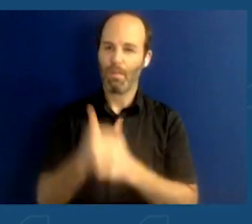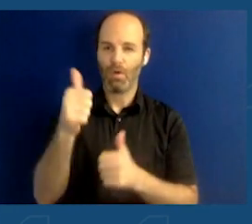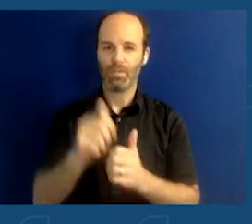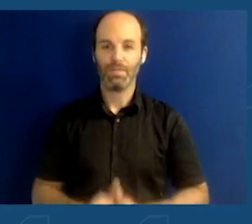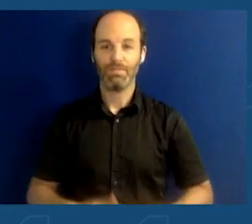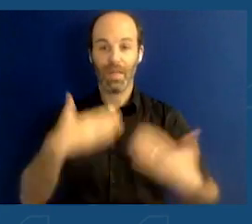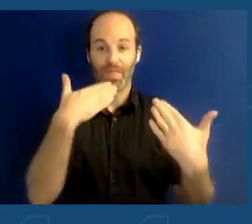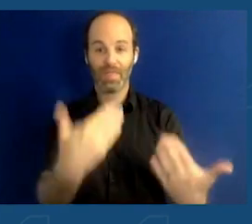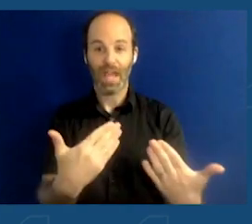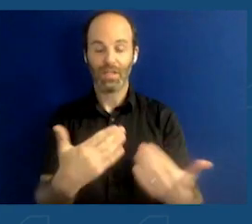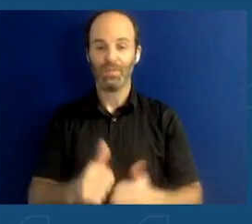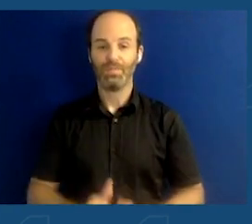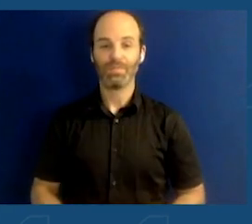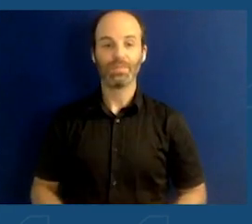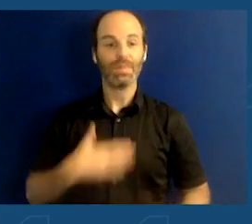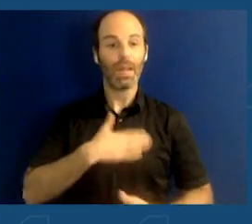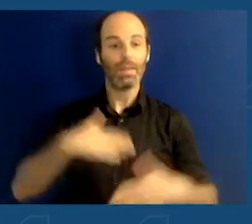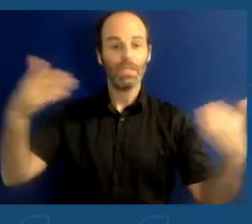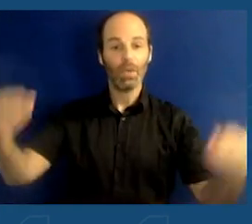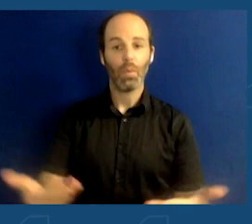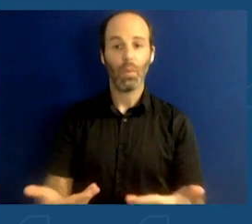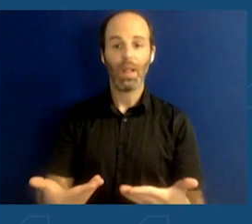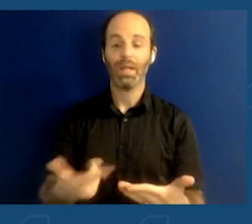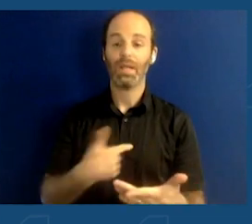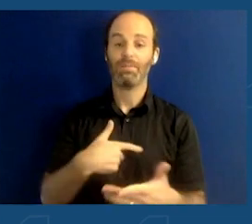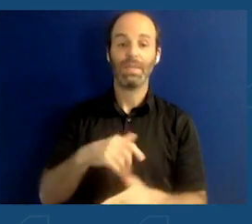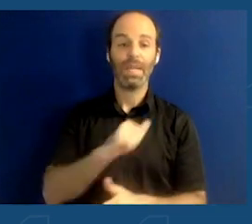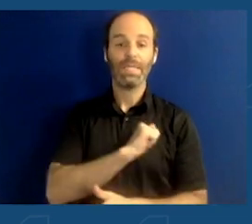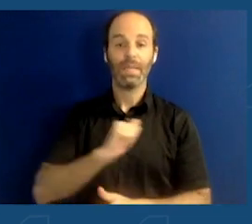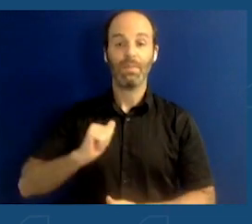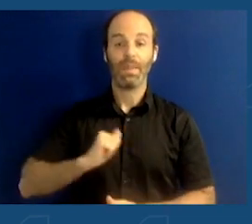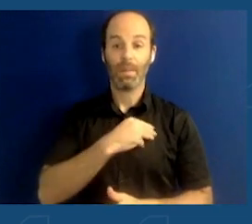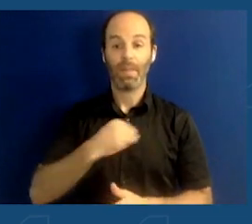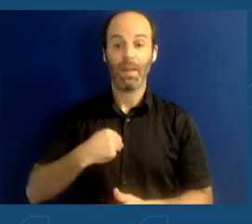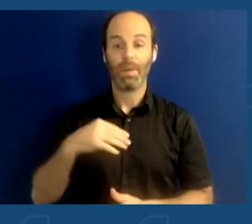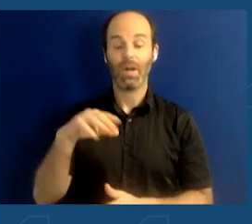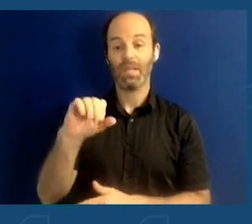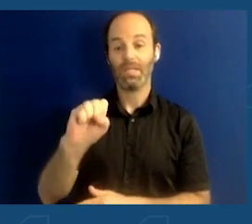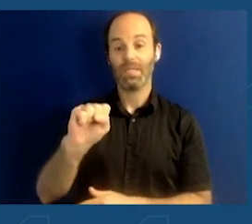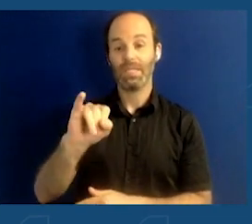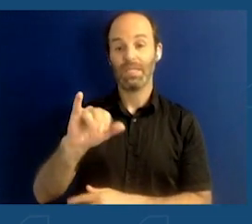Please welcome Assembly Member Simcha Eichenstein.